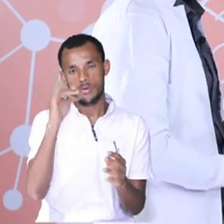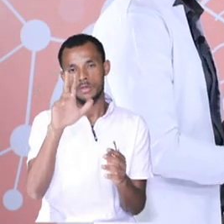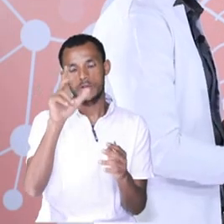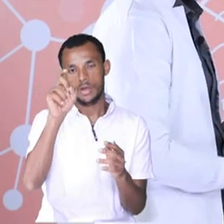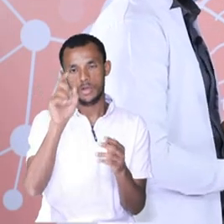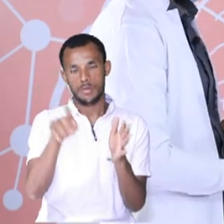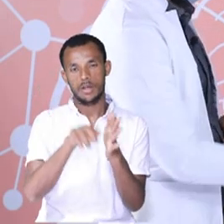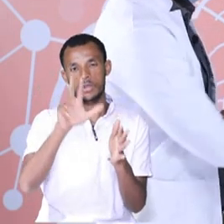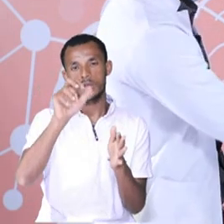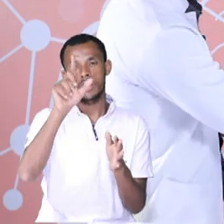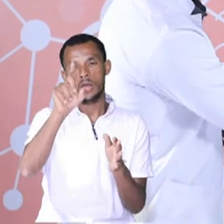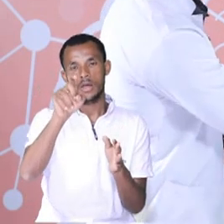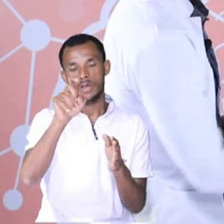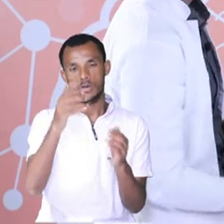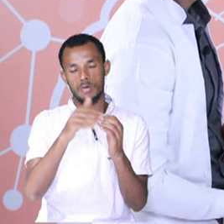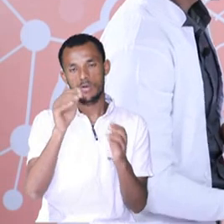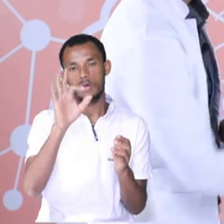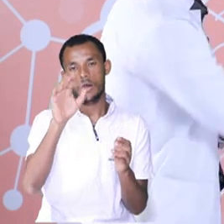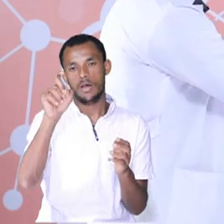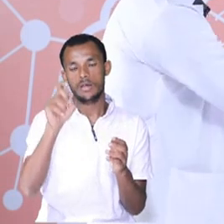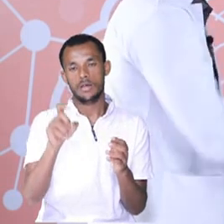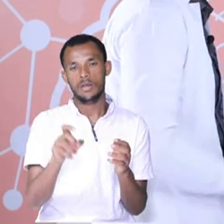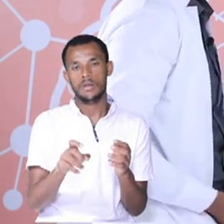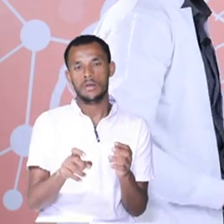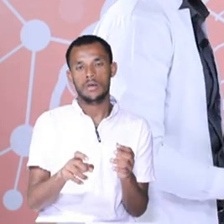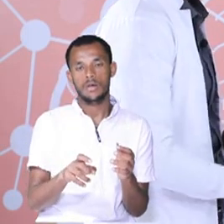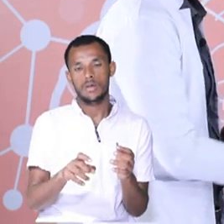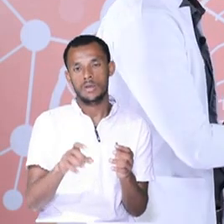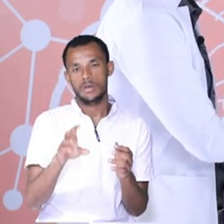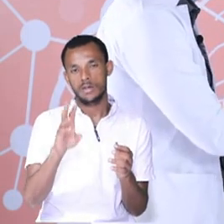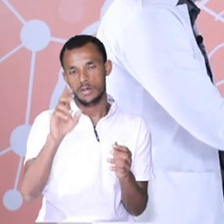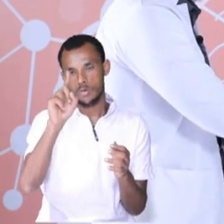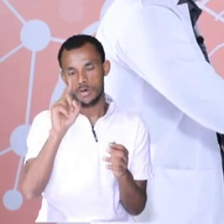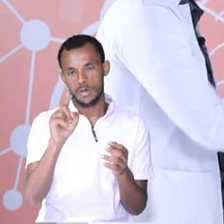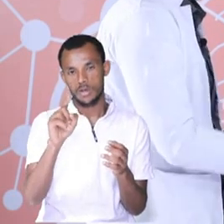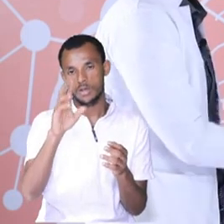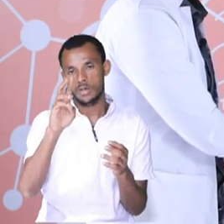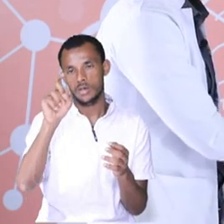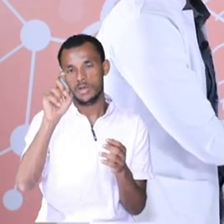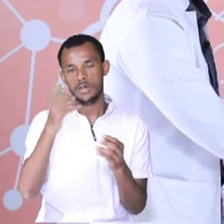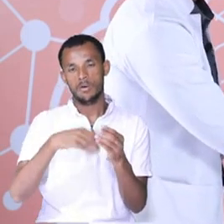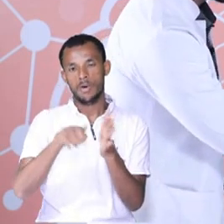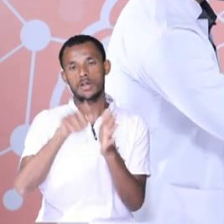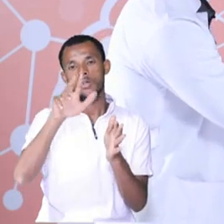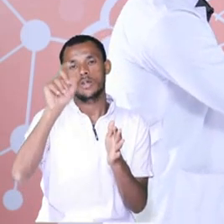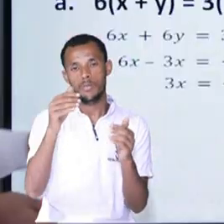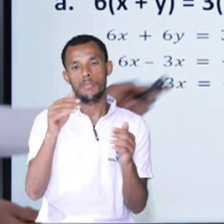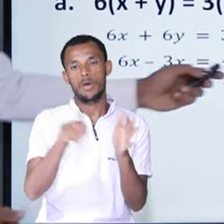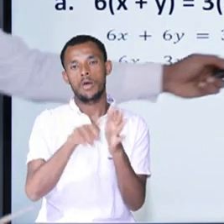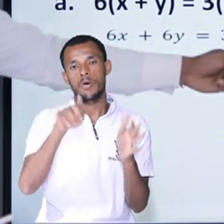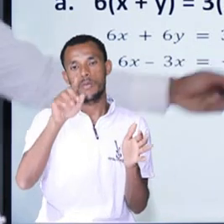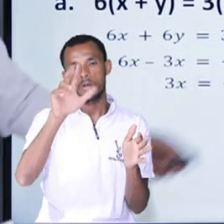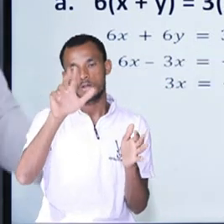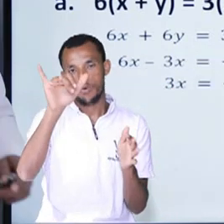minus 3x, that is 9x, and minus y minus 6y. Therefore, 6x minus 3x is 3x is equal to